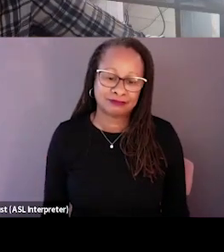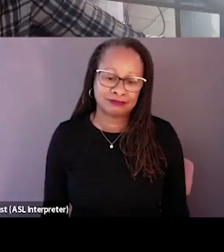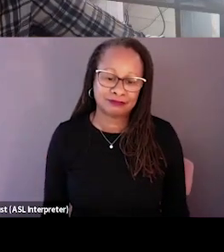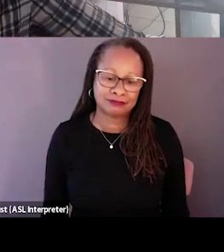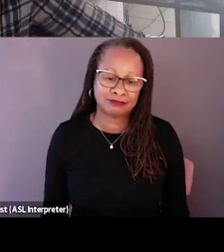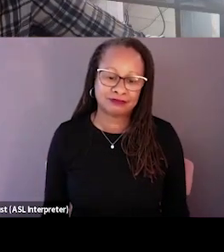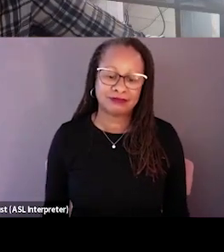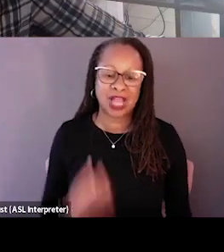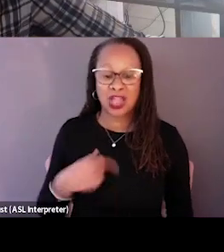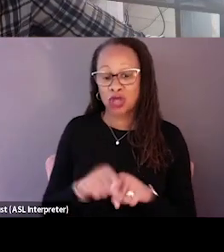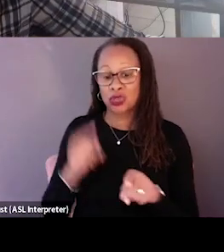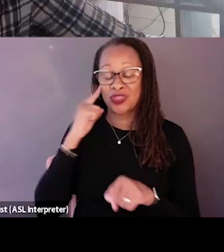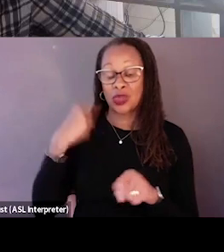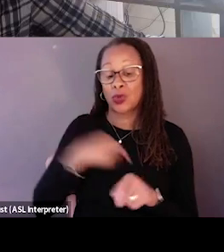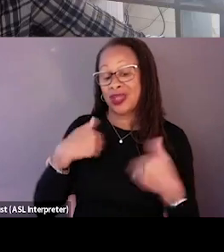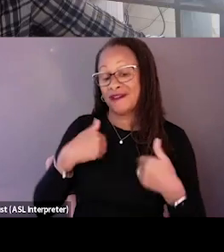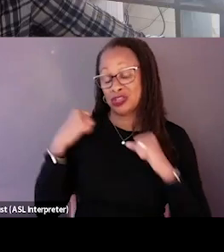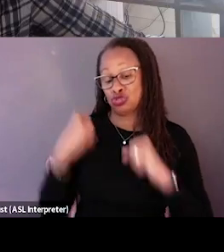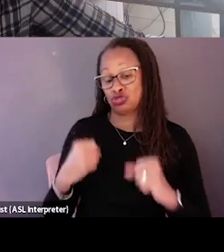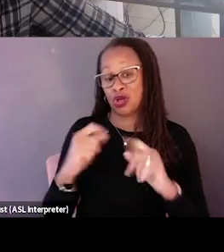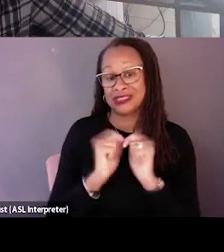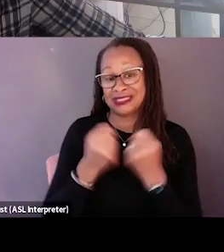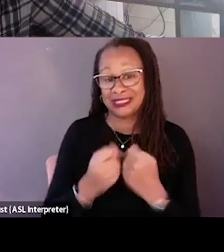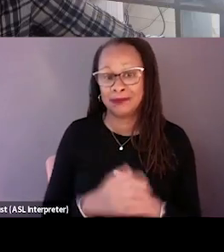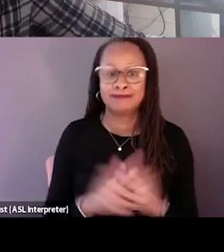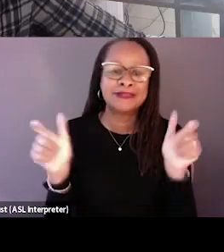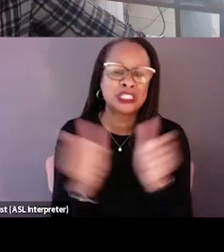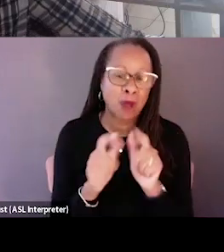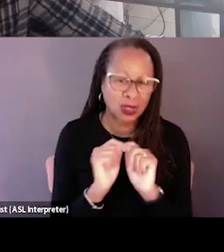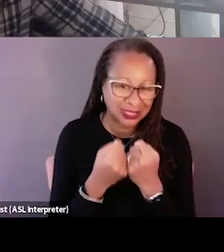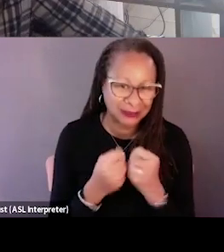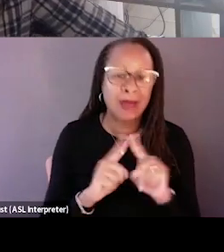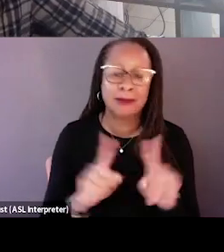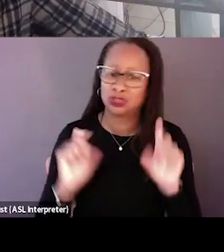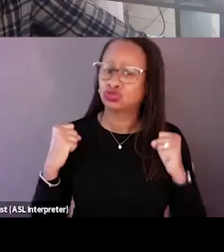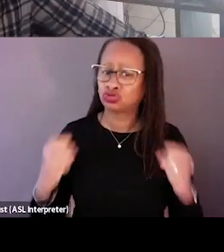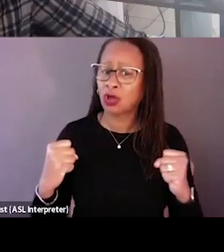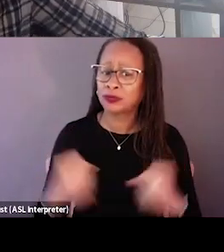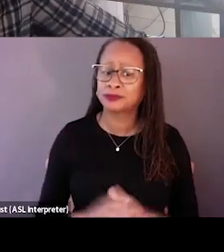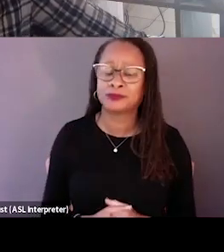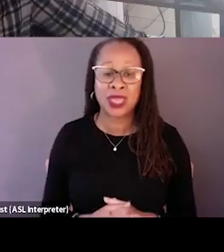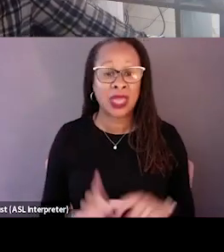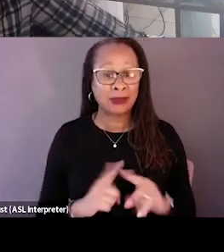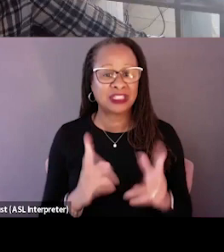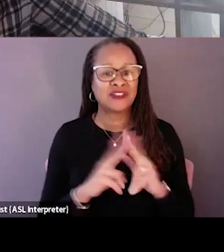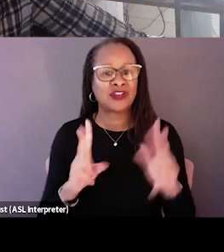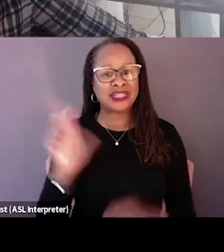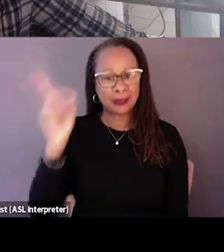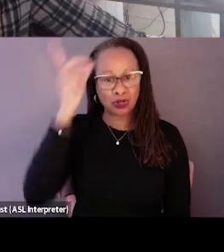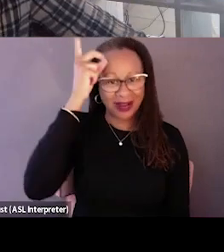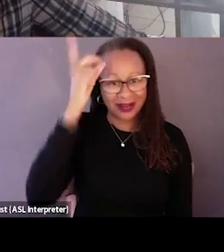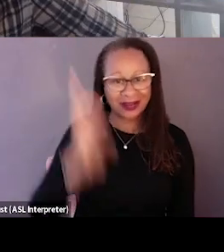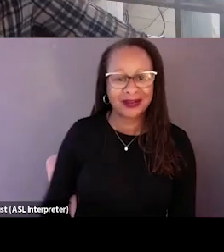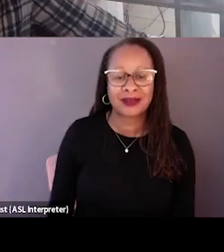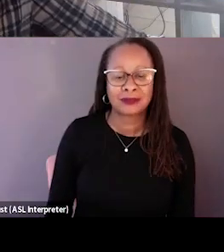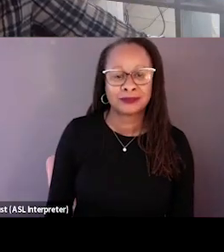I also think we have a strong team. It's a small team, but it's Wow. pretty democratic,